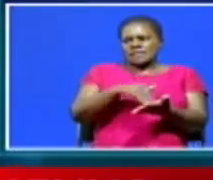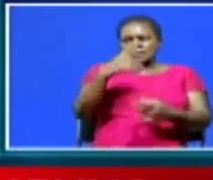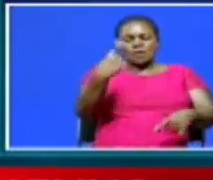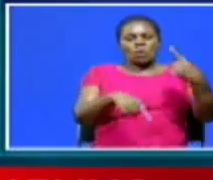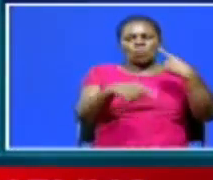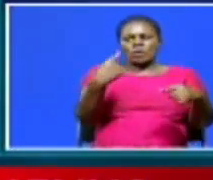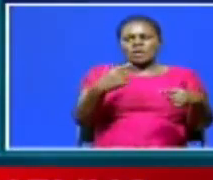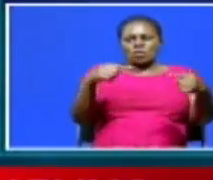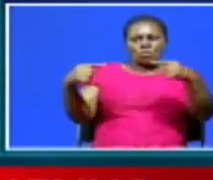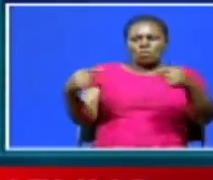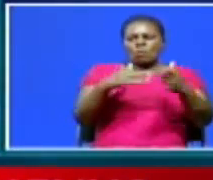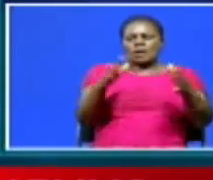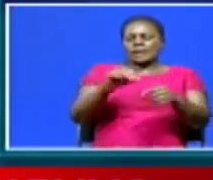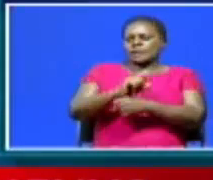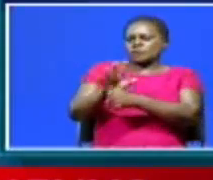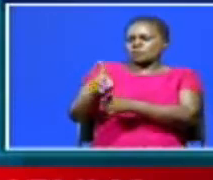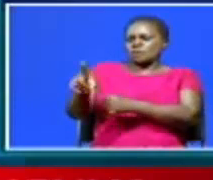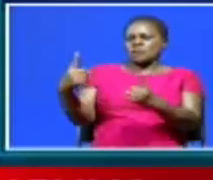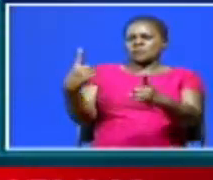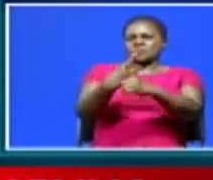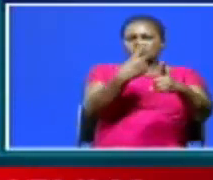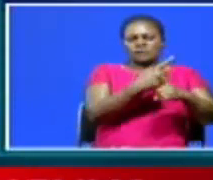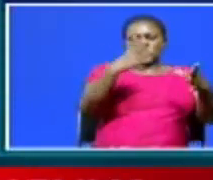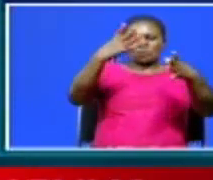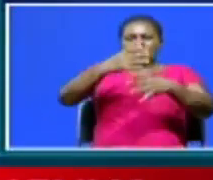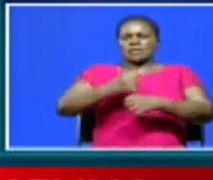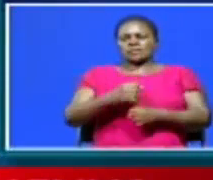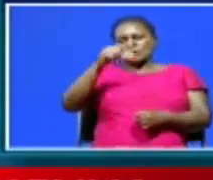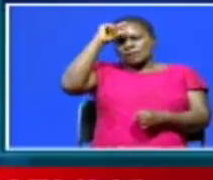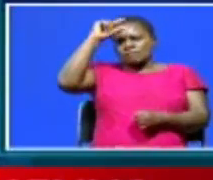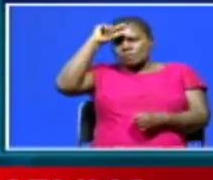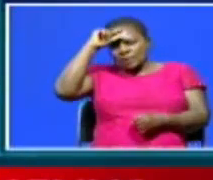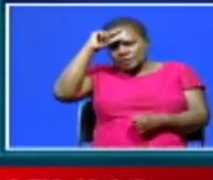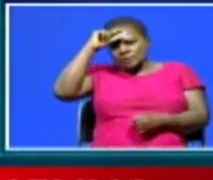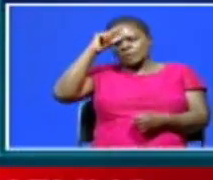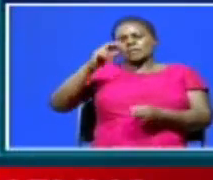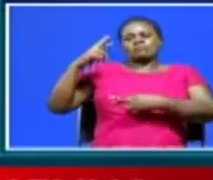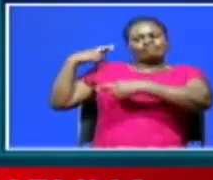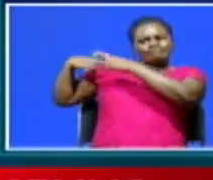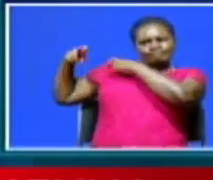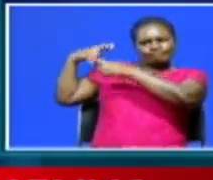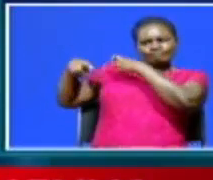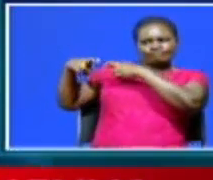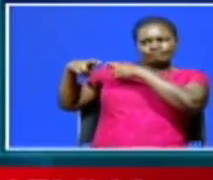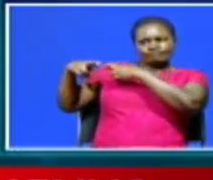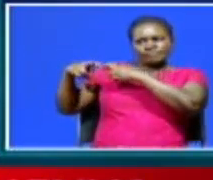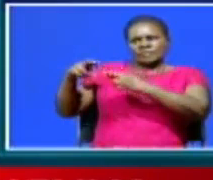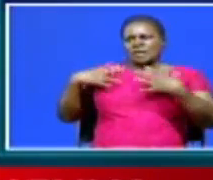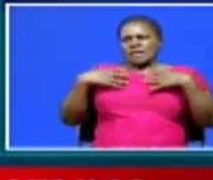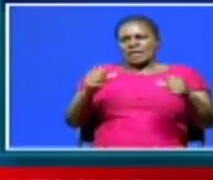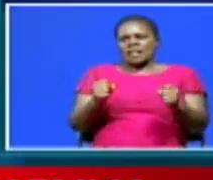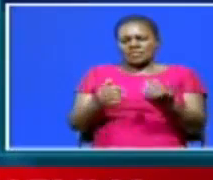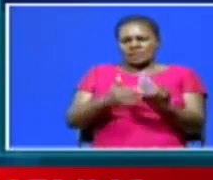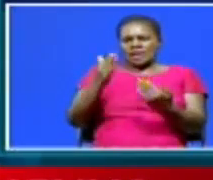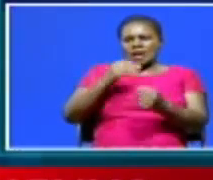this fight against coronavirus. So there are different organizations and government agencies who are reviewing that package of healthcare